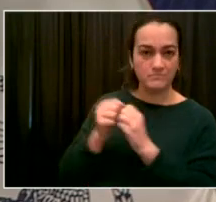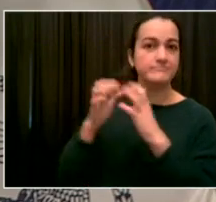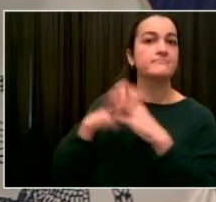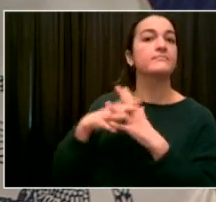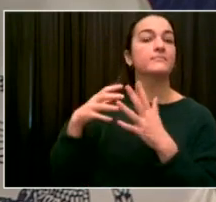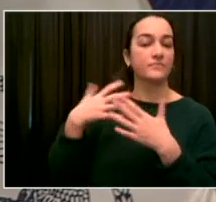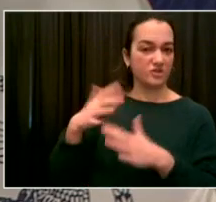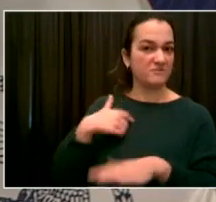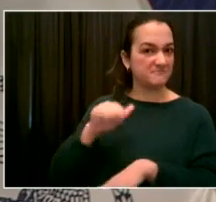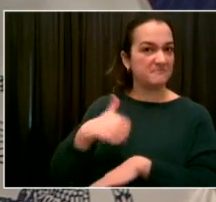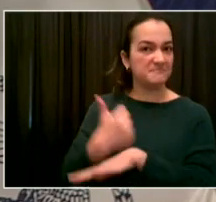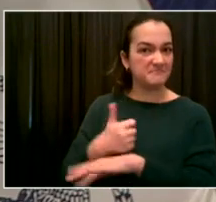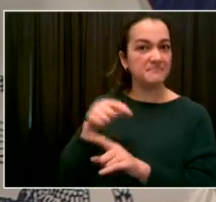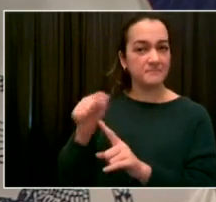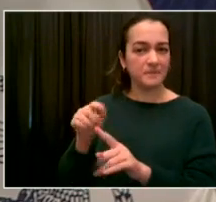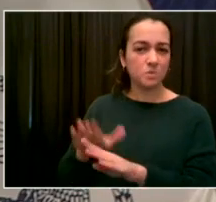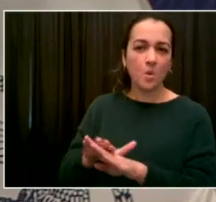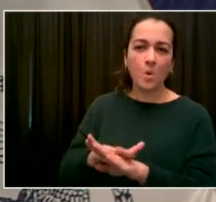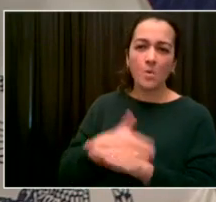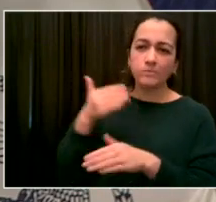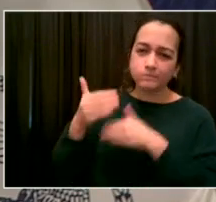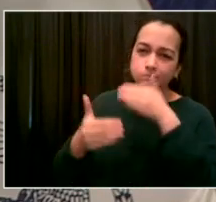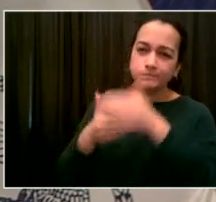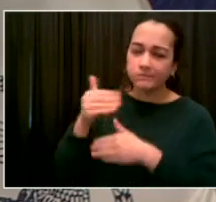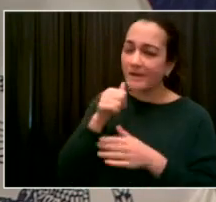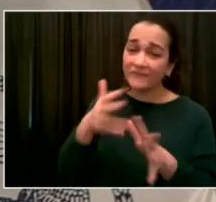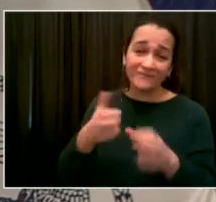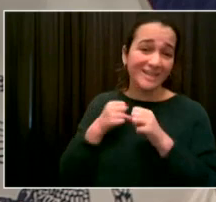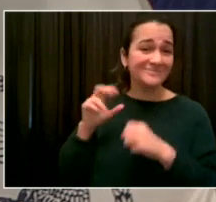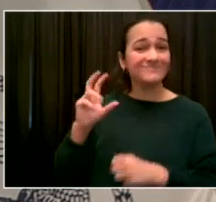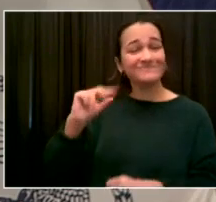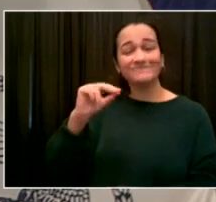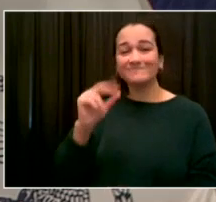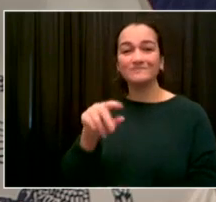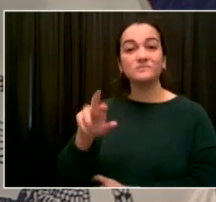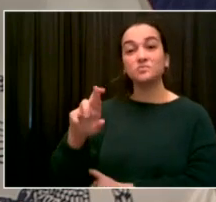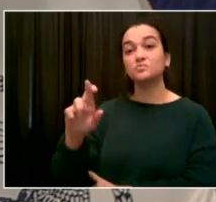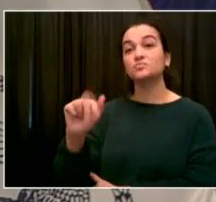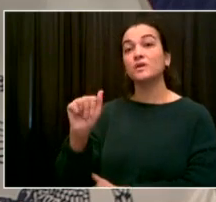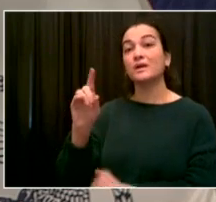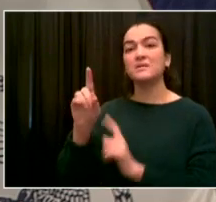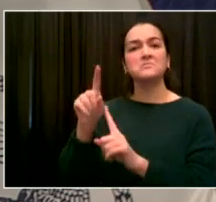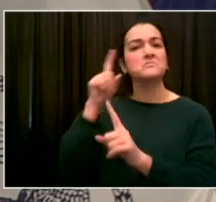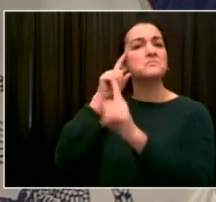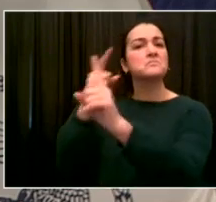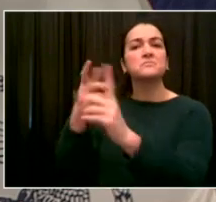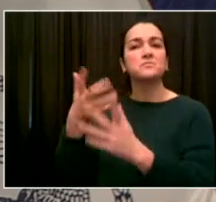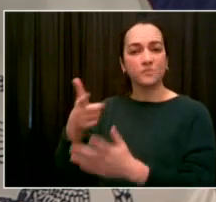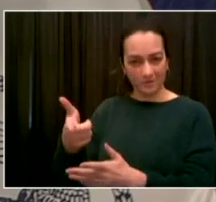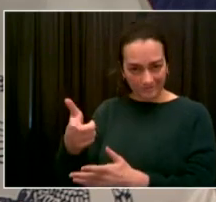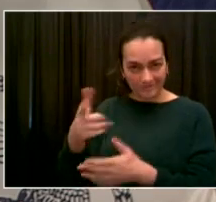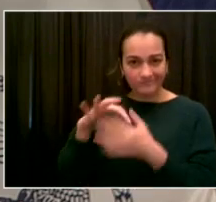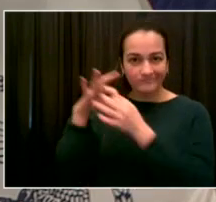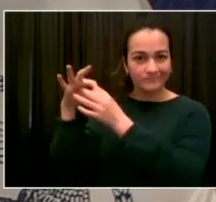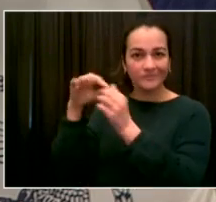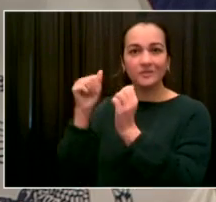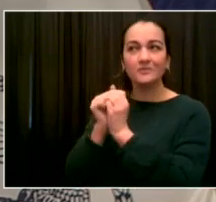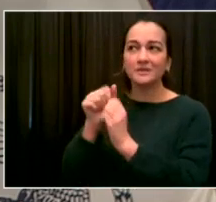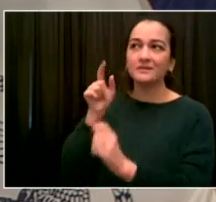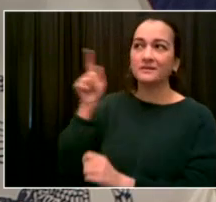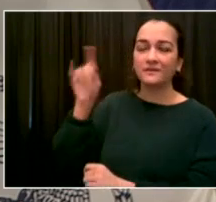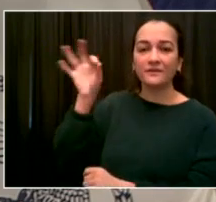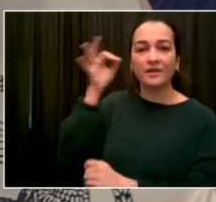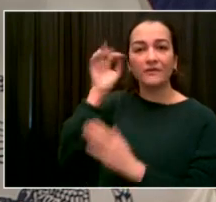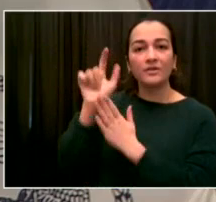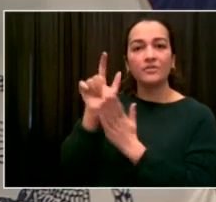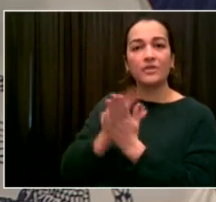Better would include a huge amount of funding for New York City public housing so we could actually go to the root of these problems and fix these